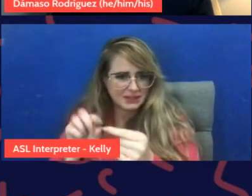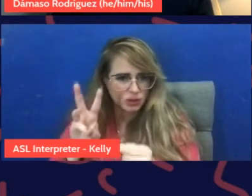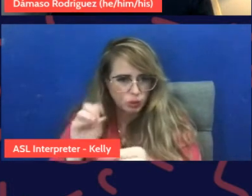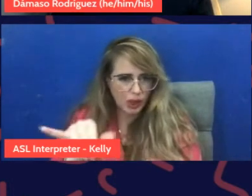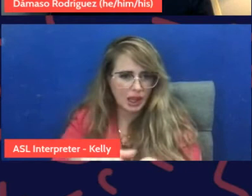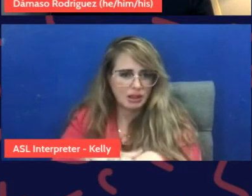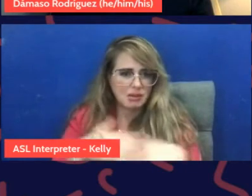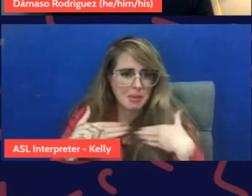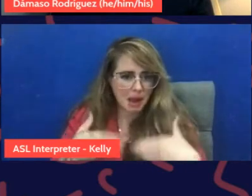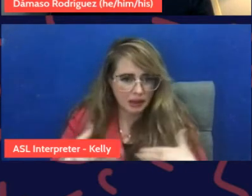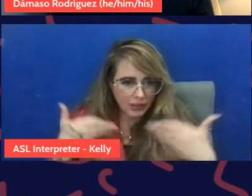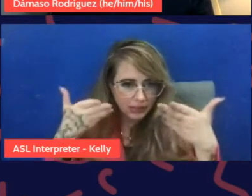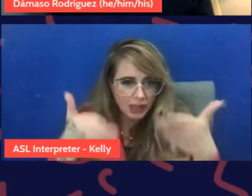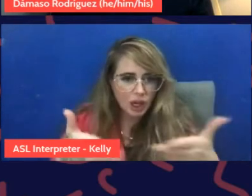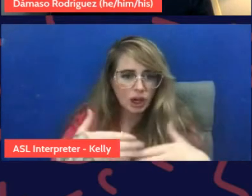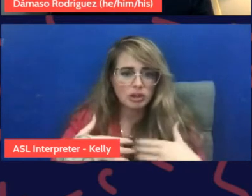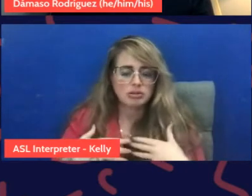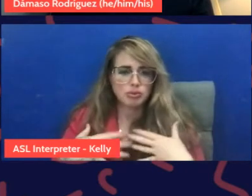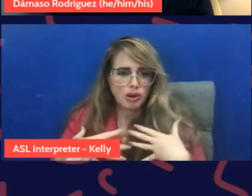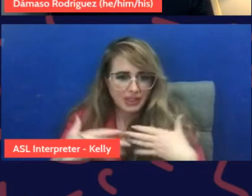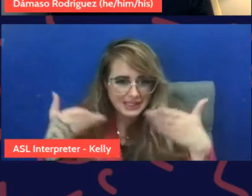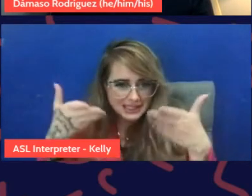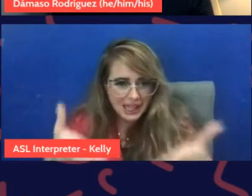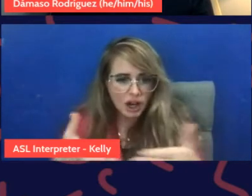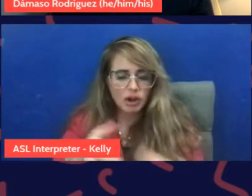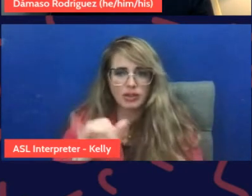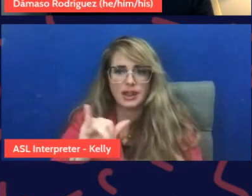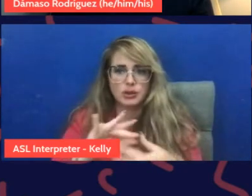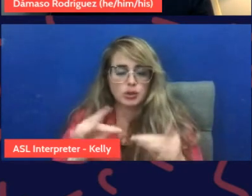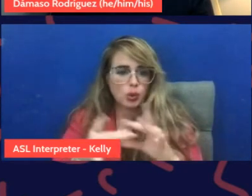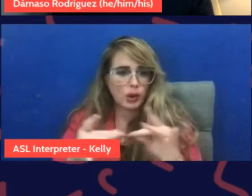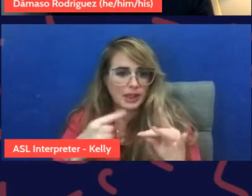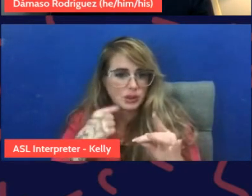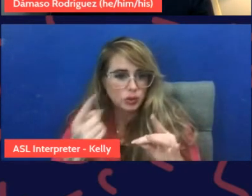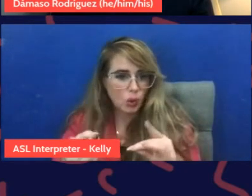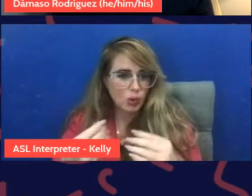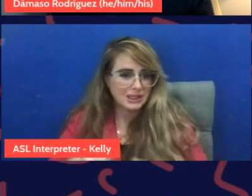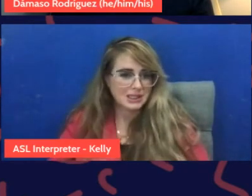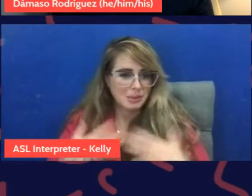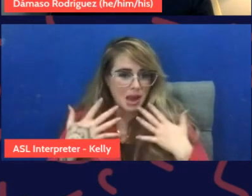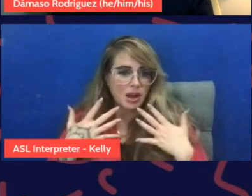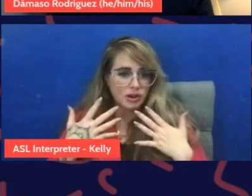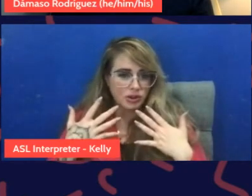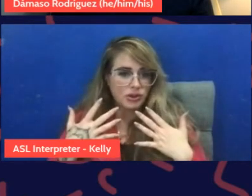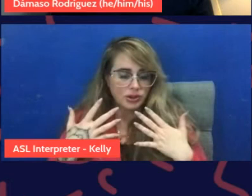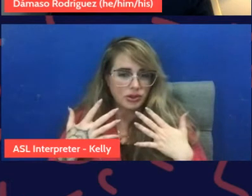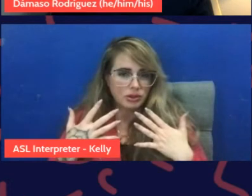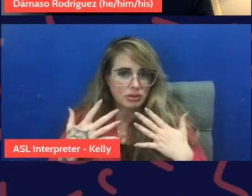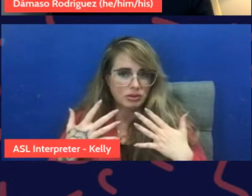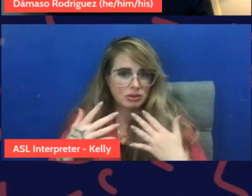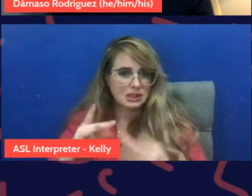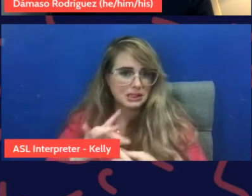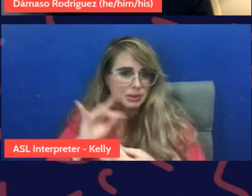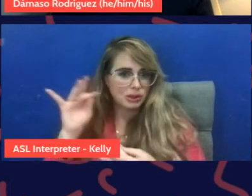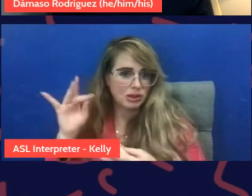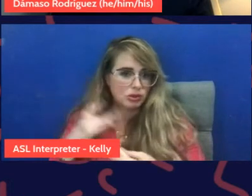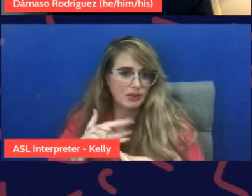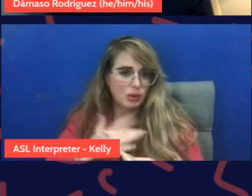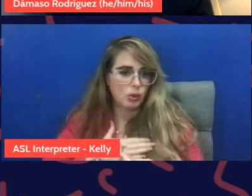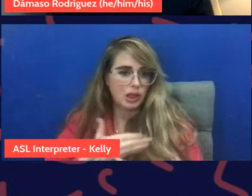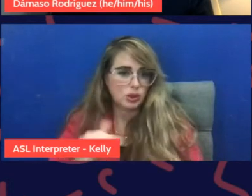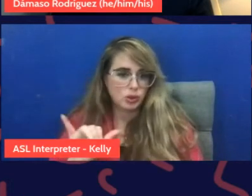there. Hopefully the story that's been told is inspiring the spirit to be willing as well.